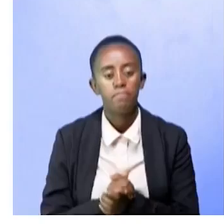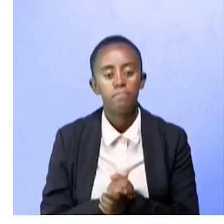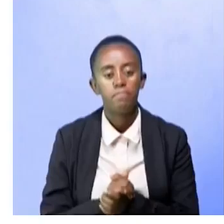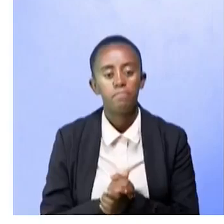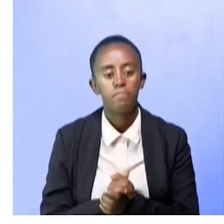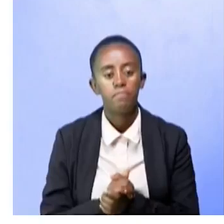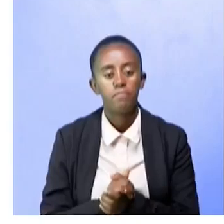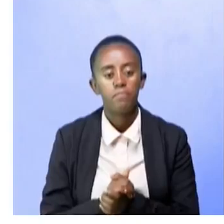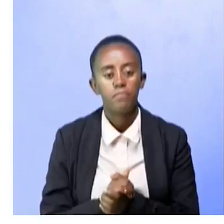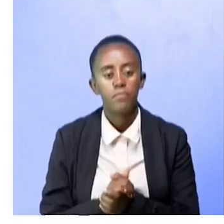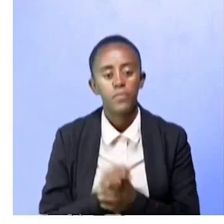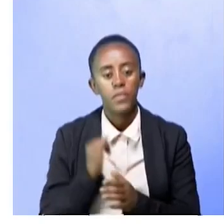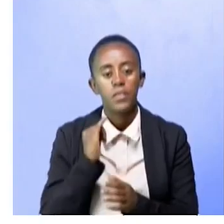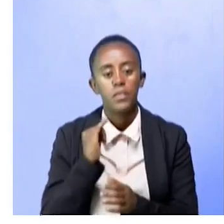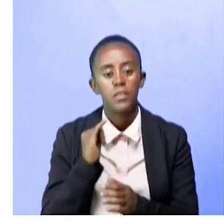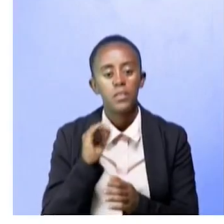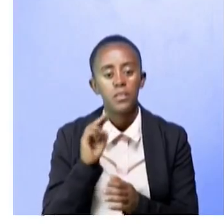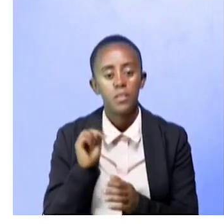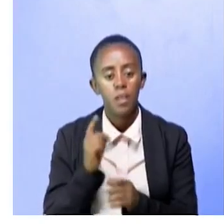in appropriate way.